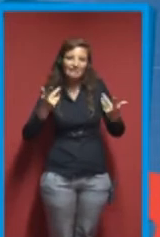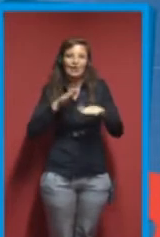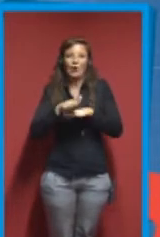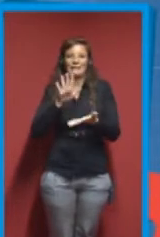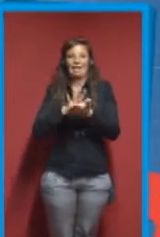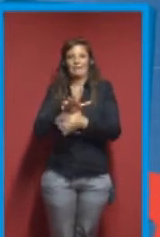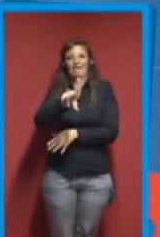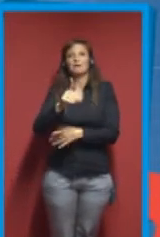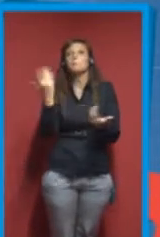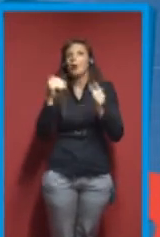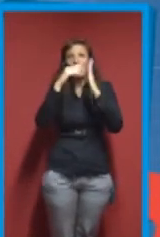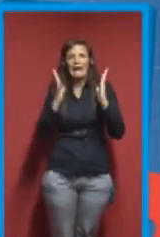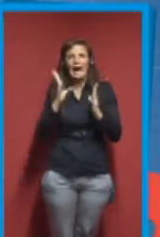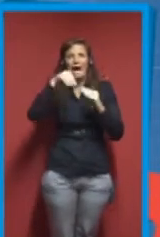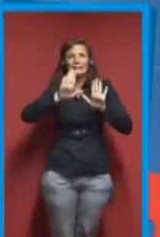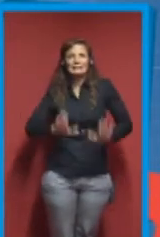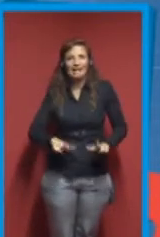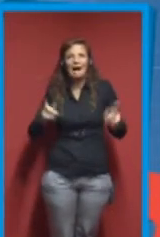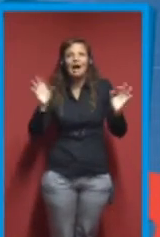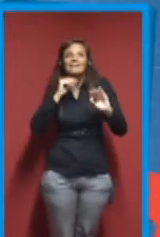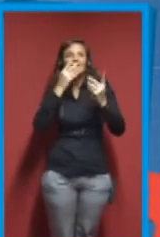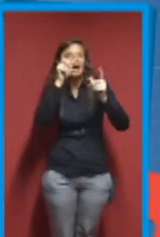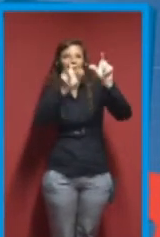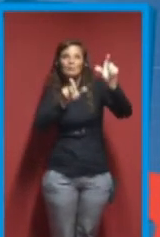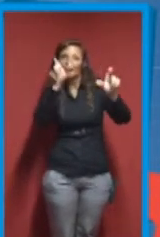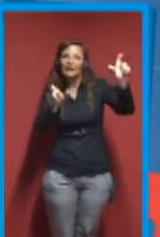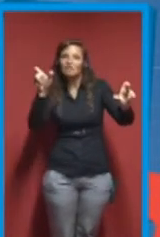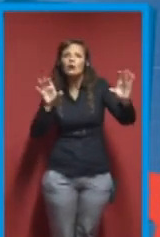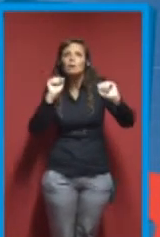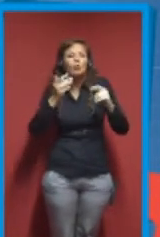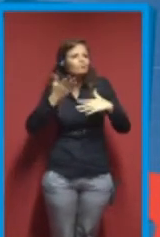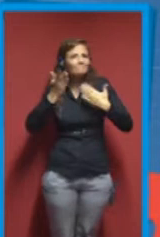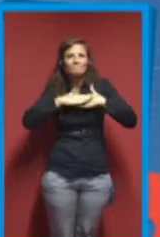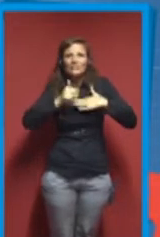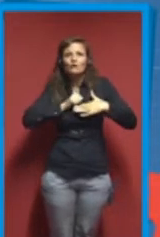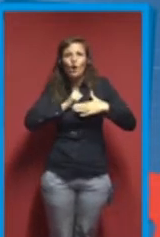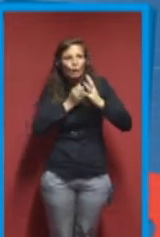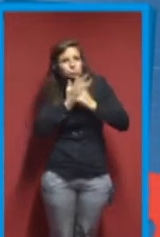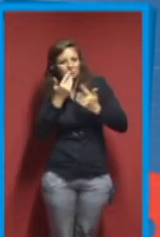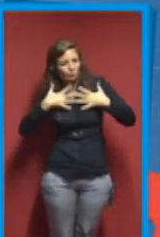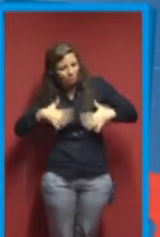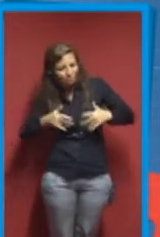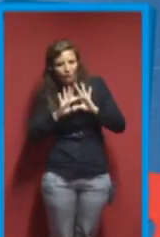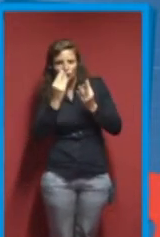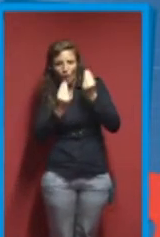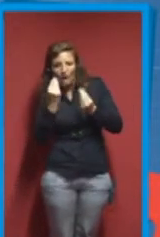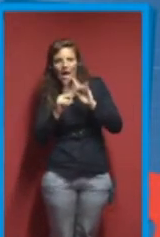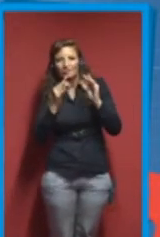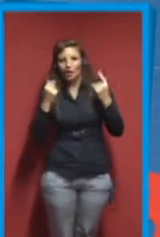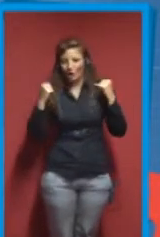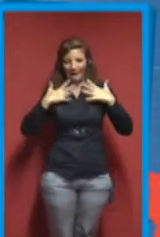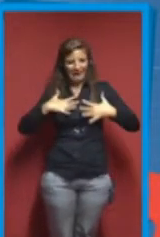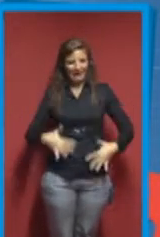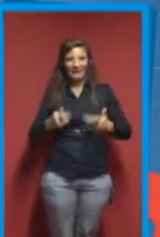kits where they can make their own doll and make their own clothes with their own patterns, and maybe later too make their own furniture. This for me is a